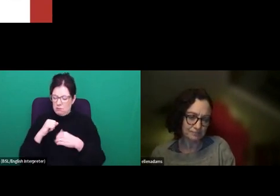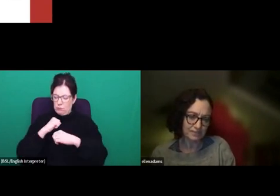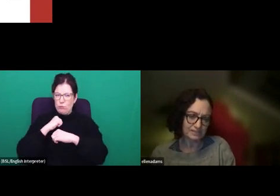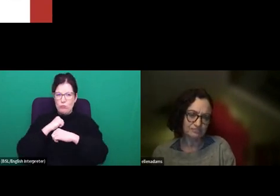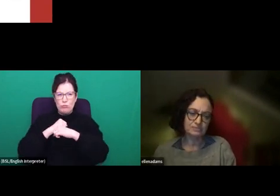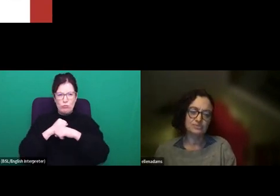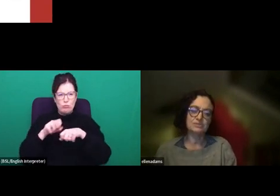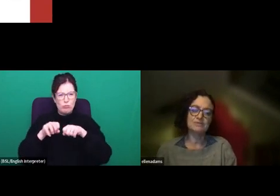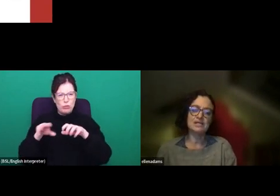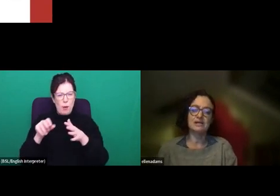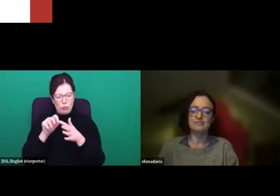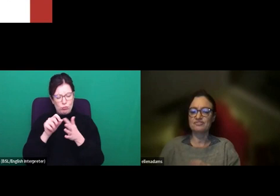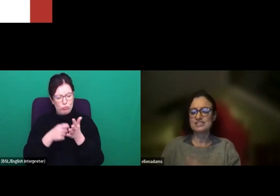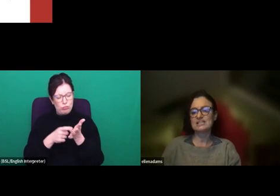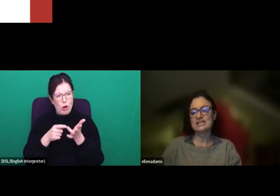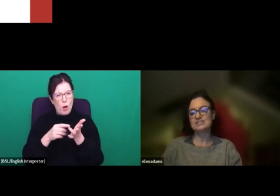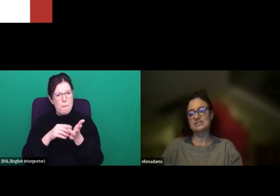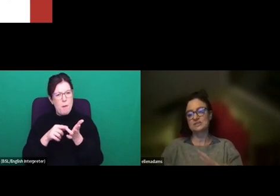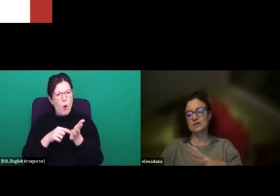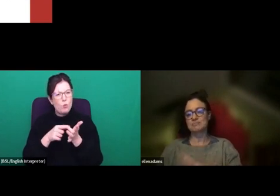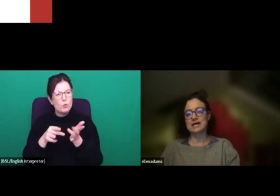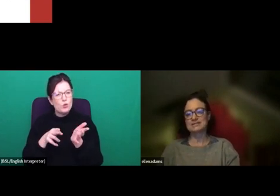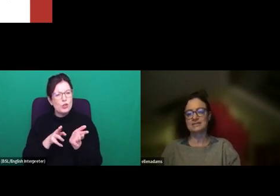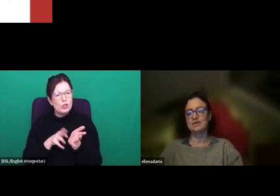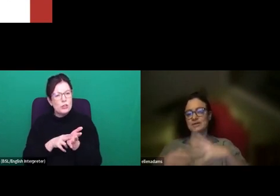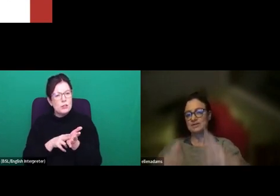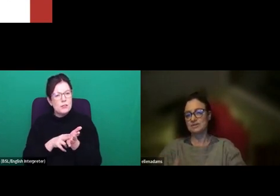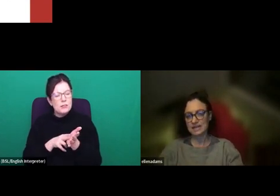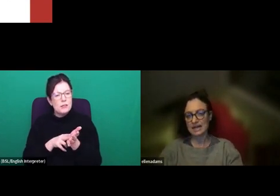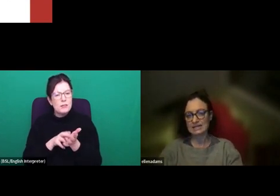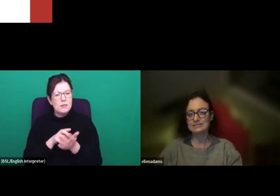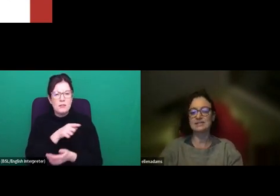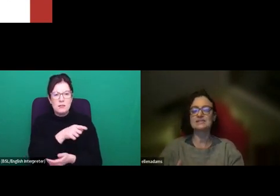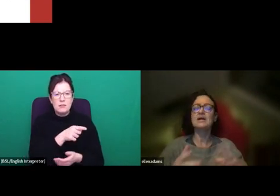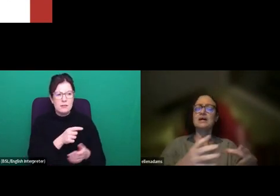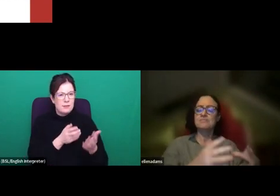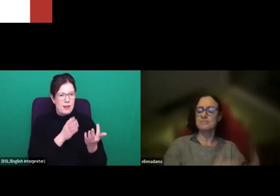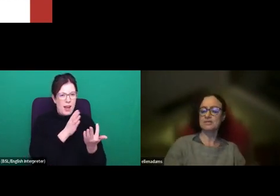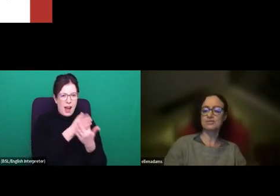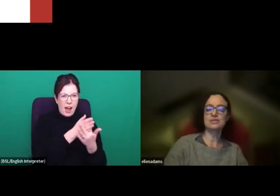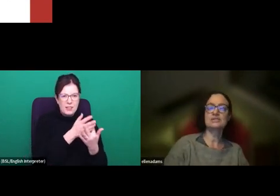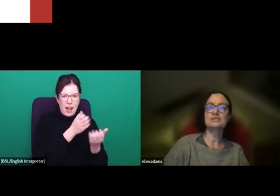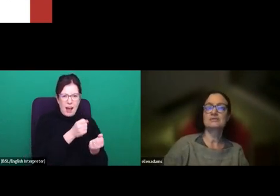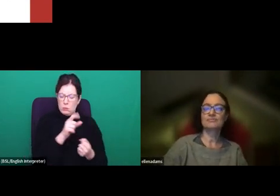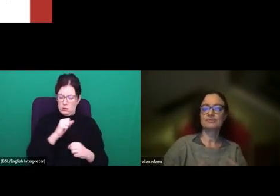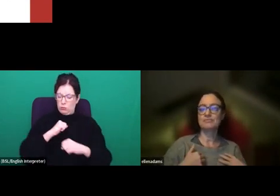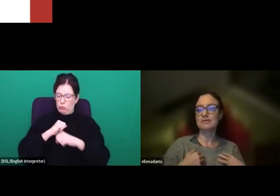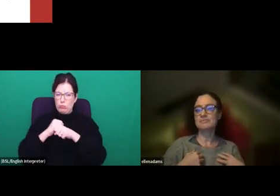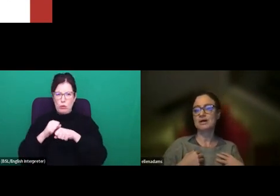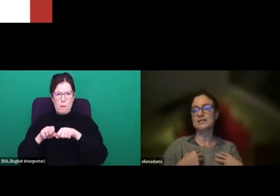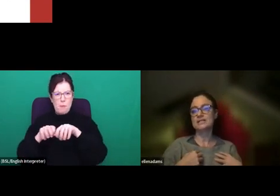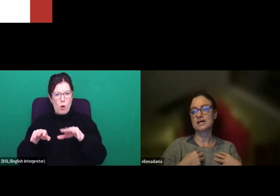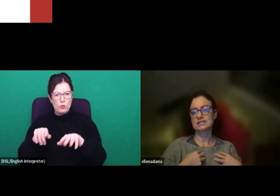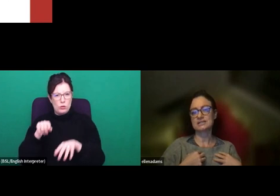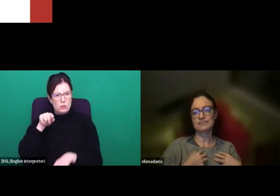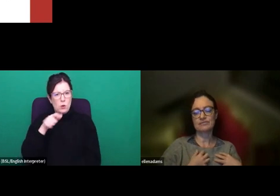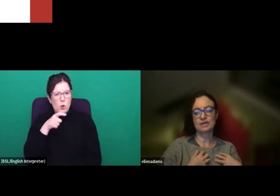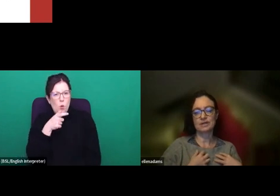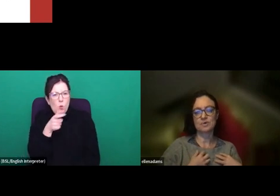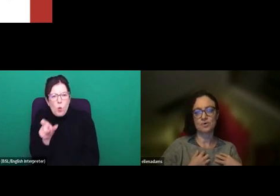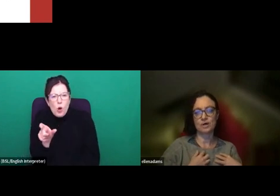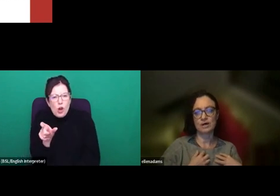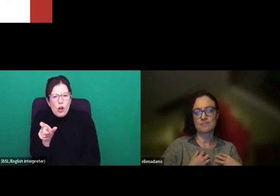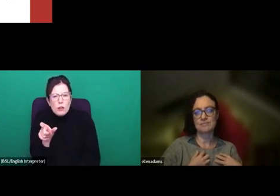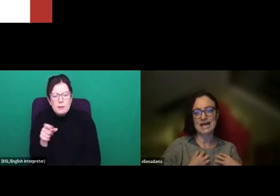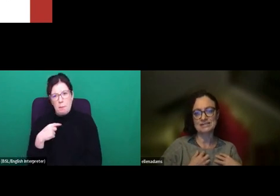because this feels to me, facilitation is quite passive. Okay, you get access. Promotion is, to my mind, something